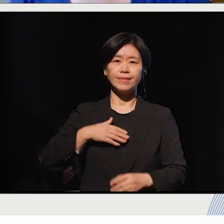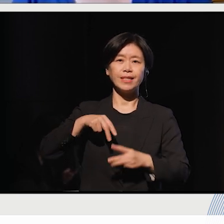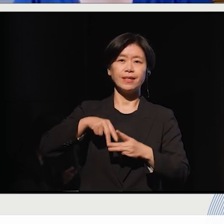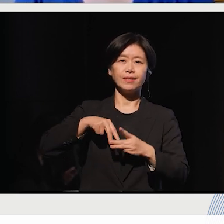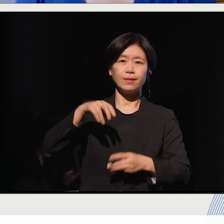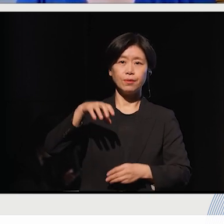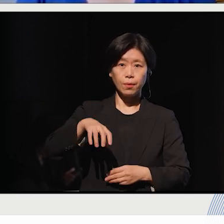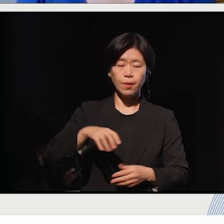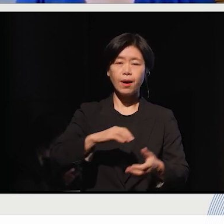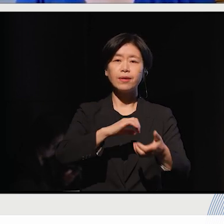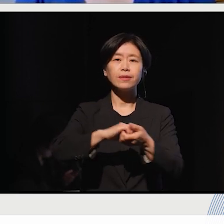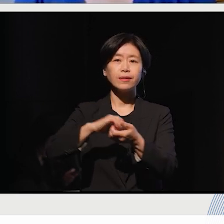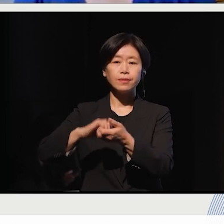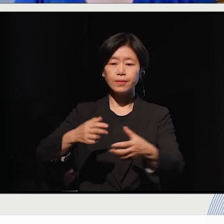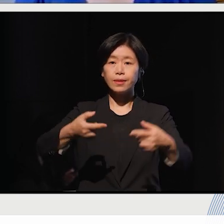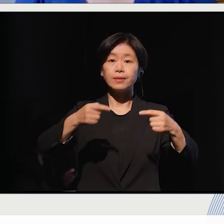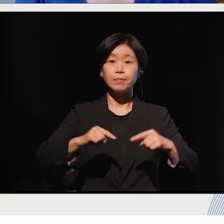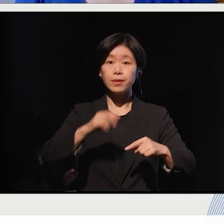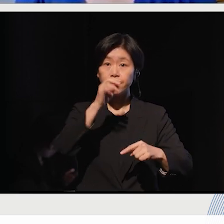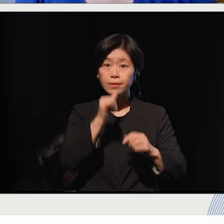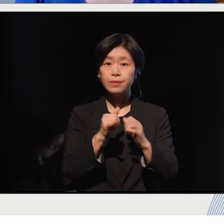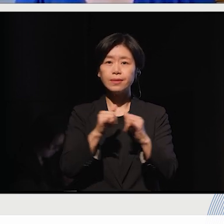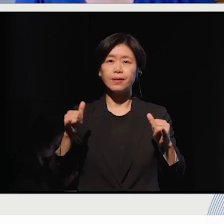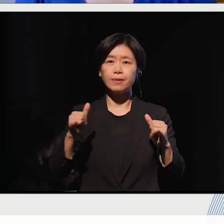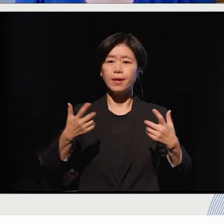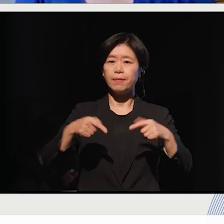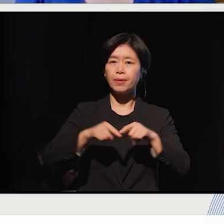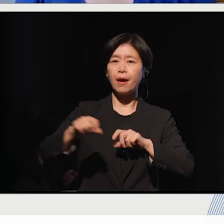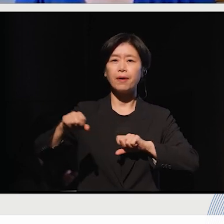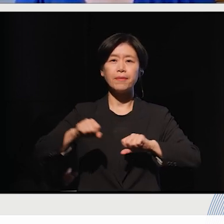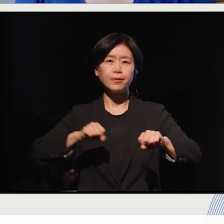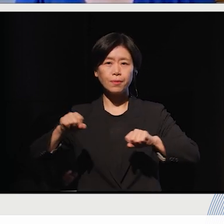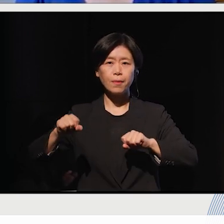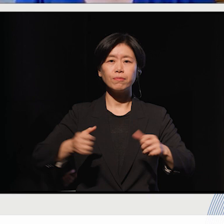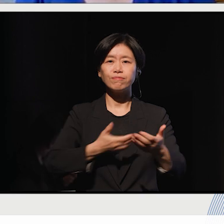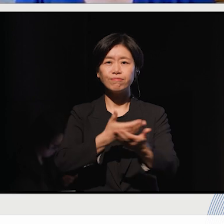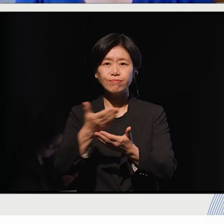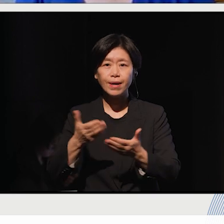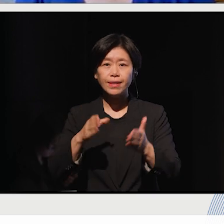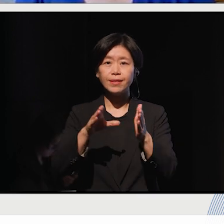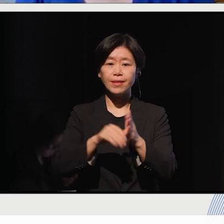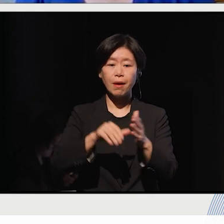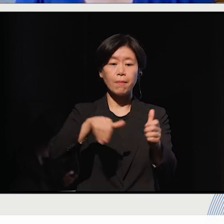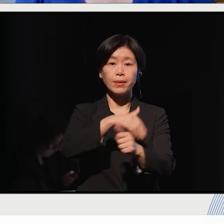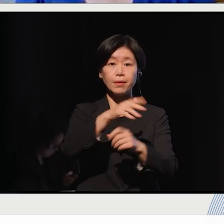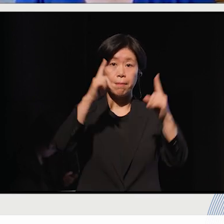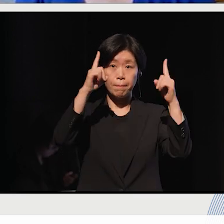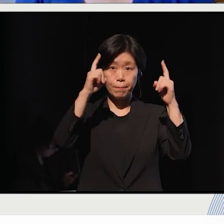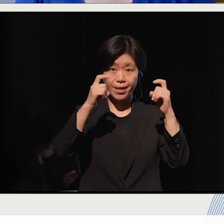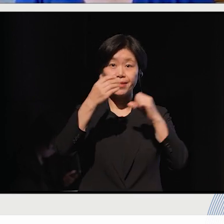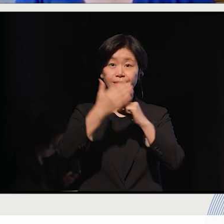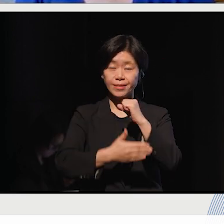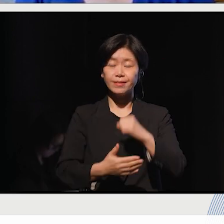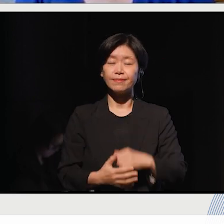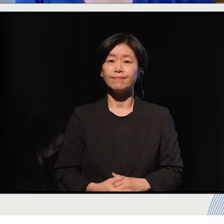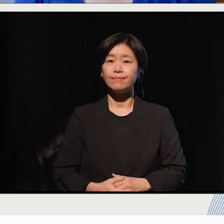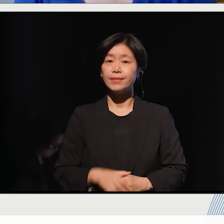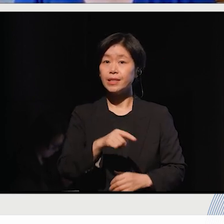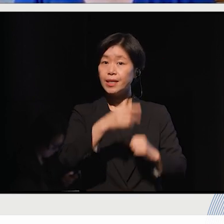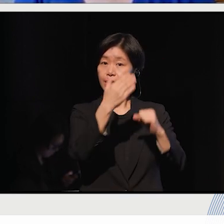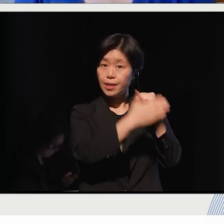engages with on a regular basis. In this slide, the picture on the right-hand side shows a young woman in a wheelchair. She's one of our